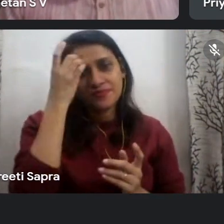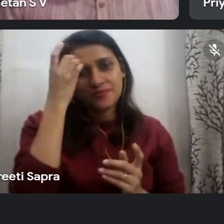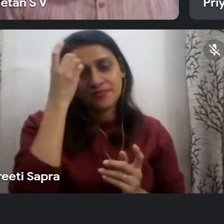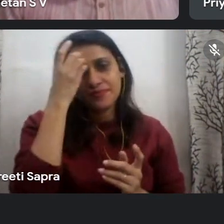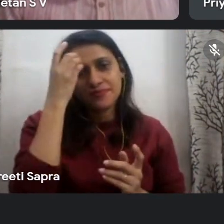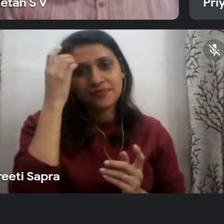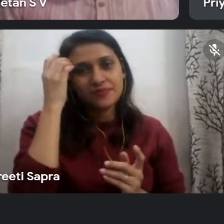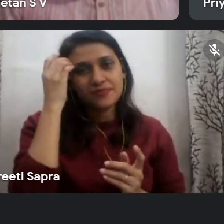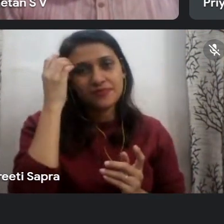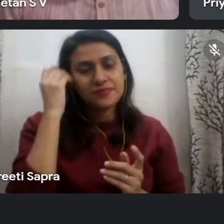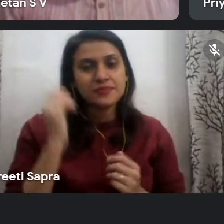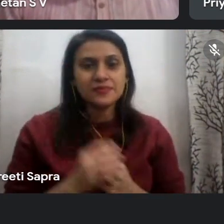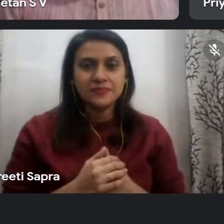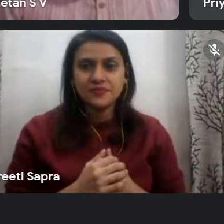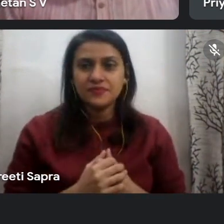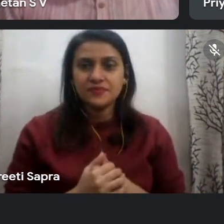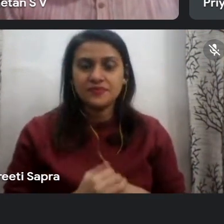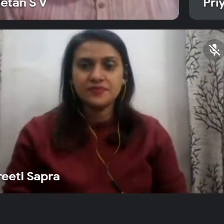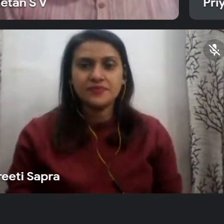Share.